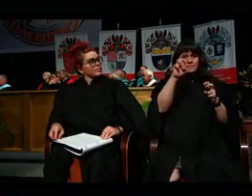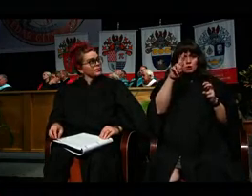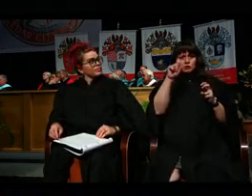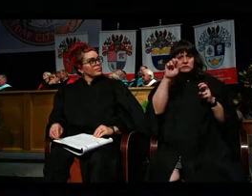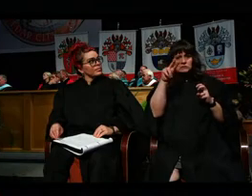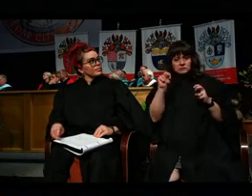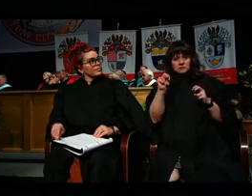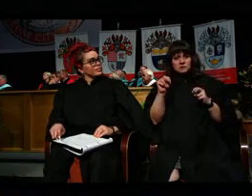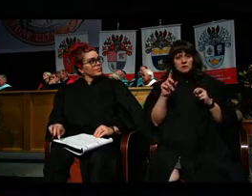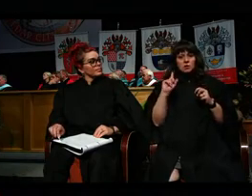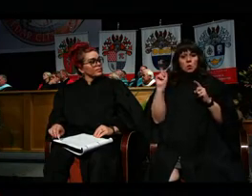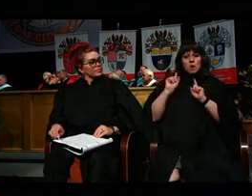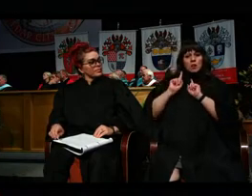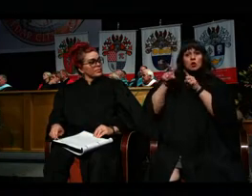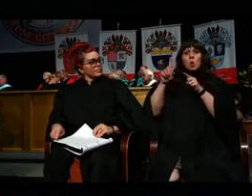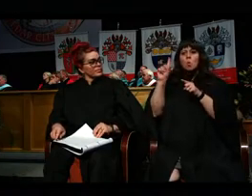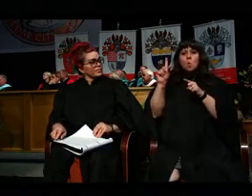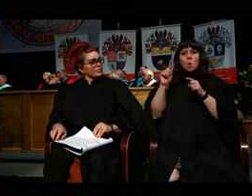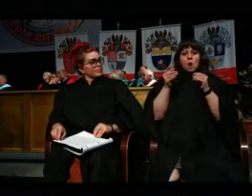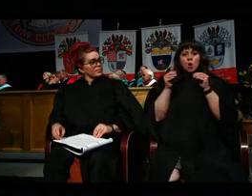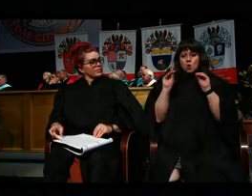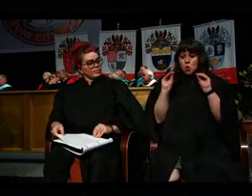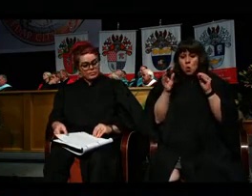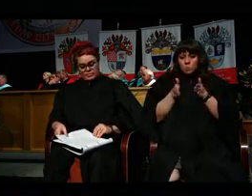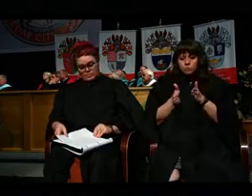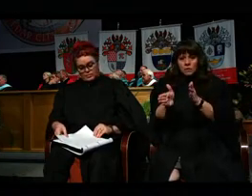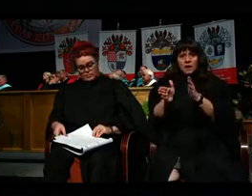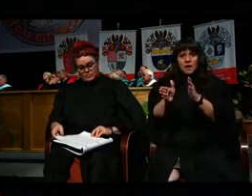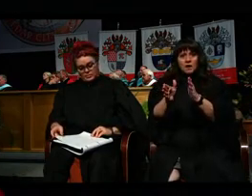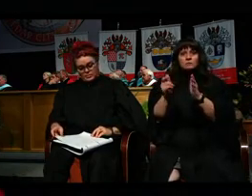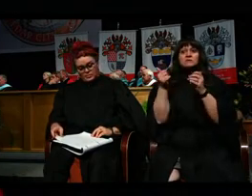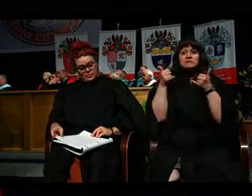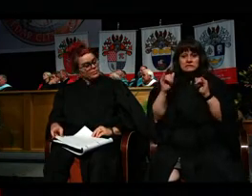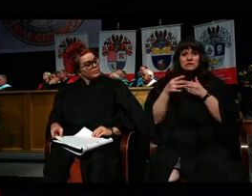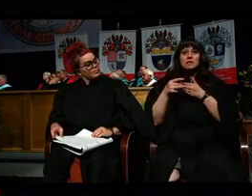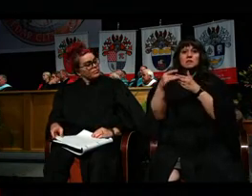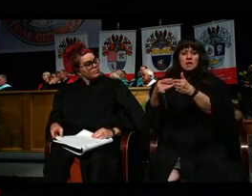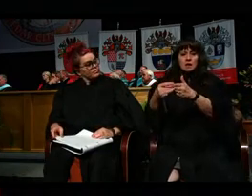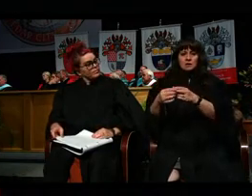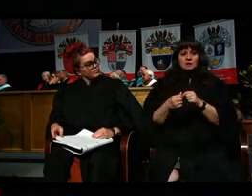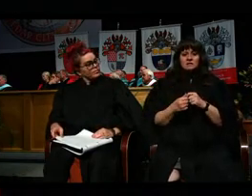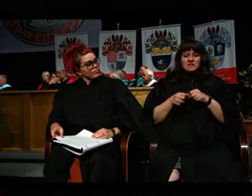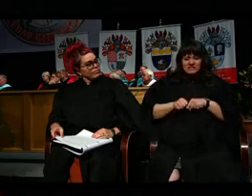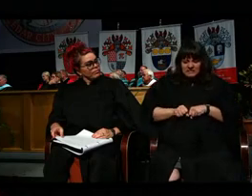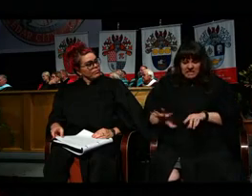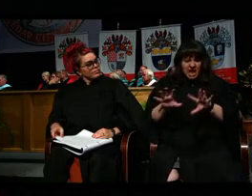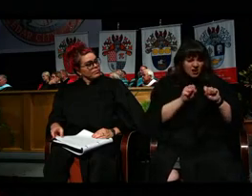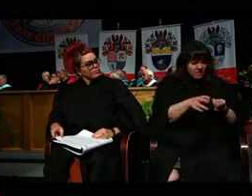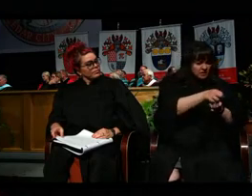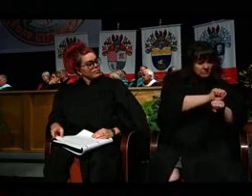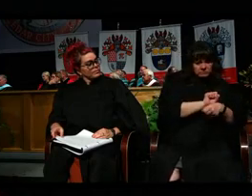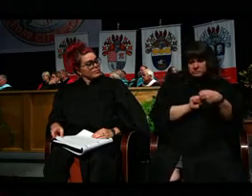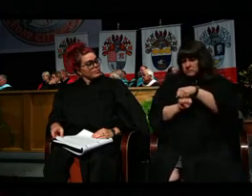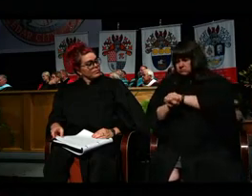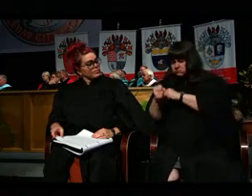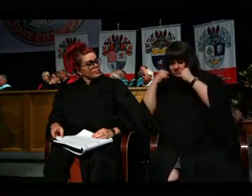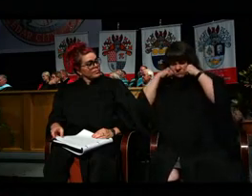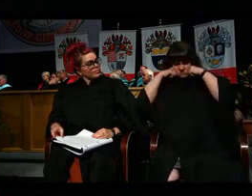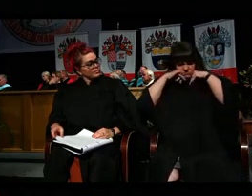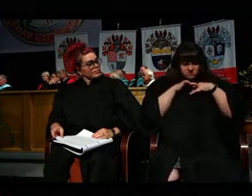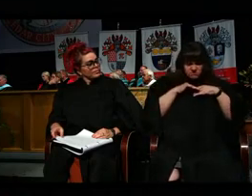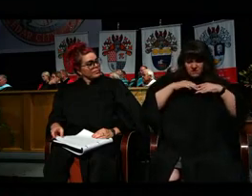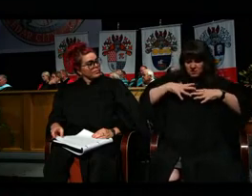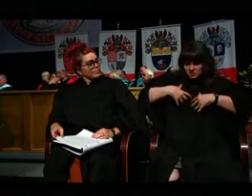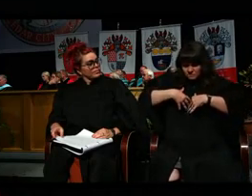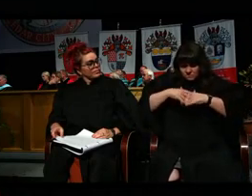and left a trail. Early founders who dreamed, sacrificed, and toiled to establish this place of learning,